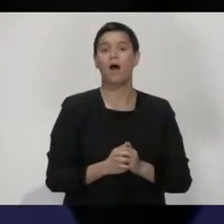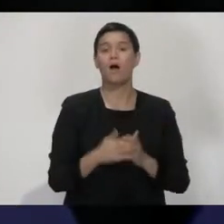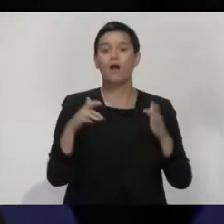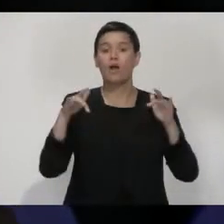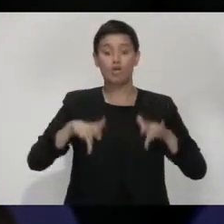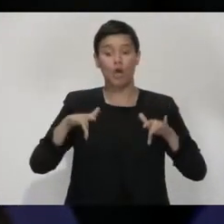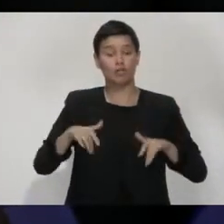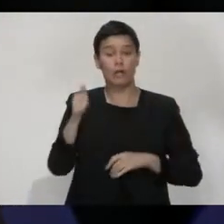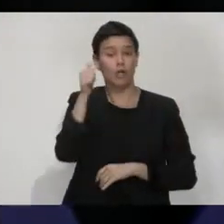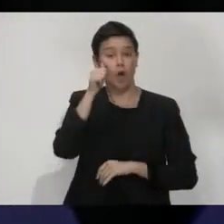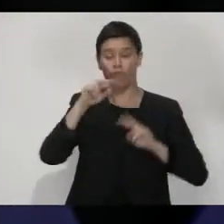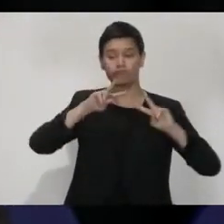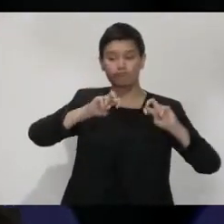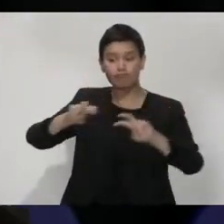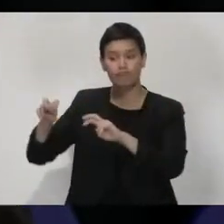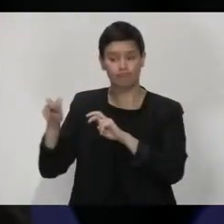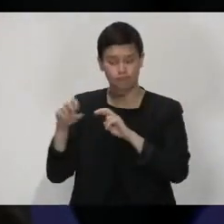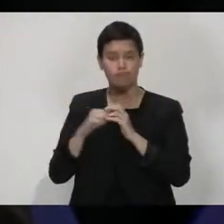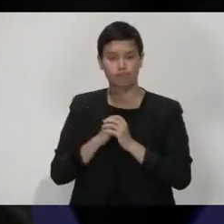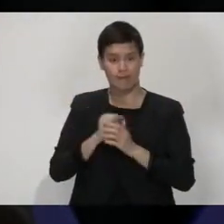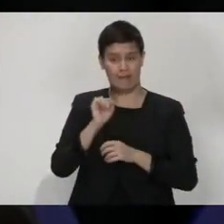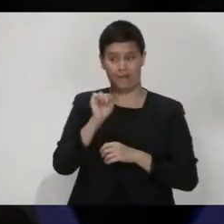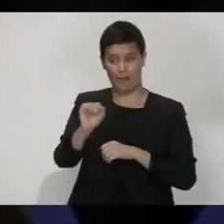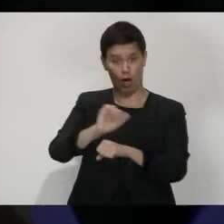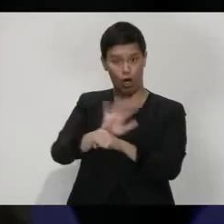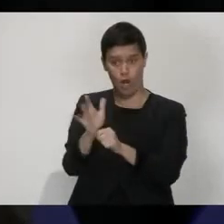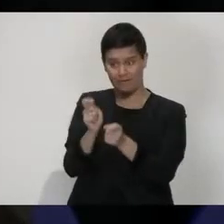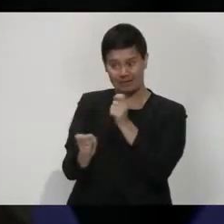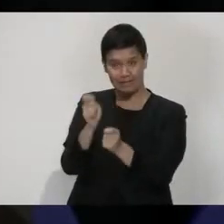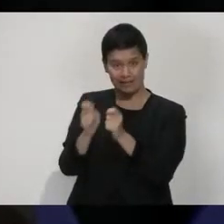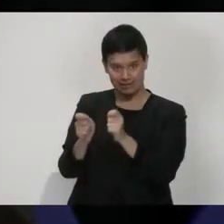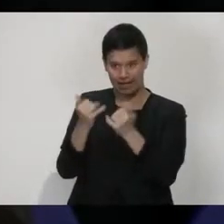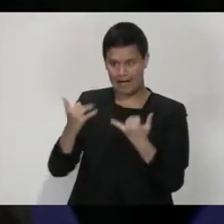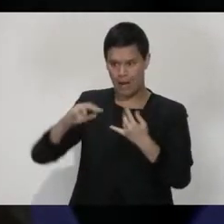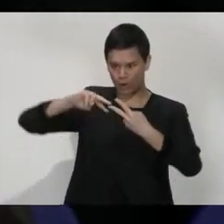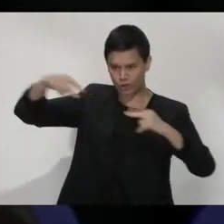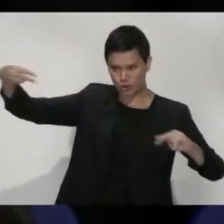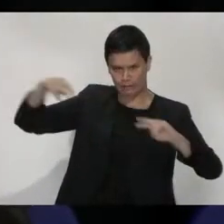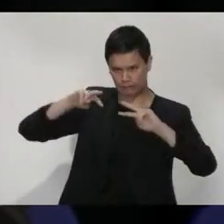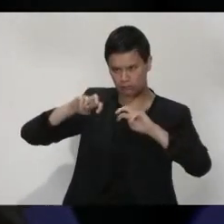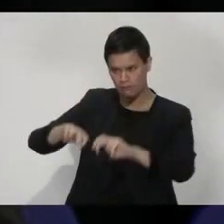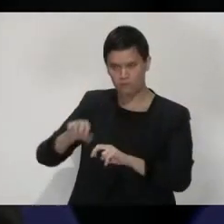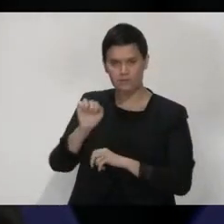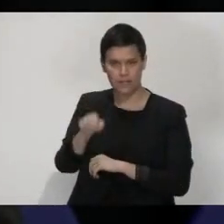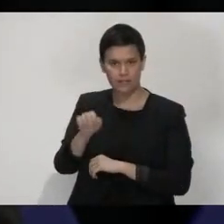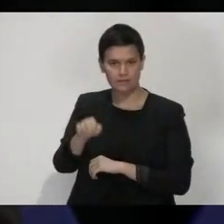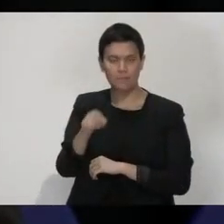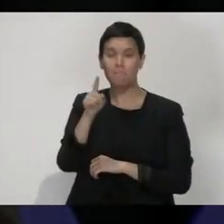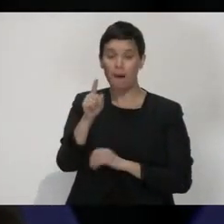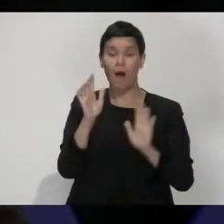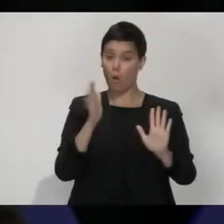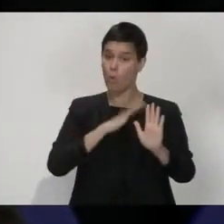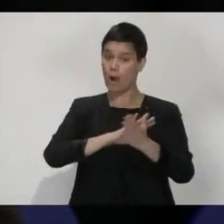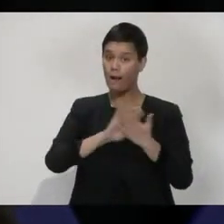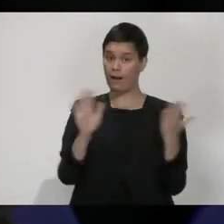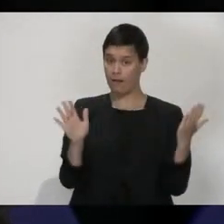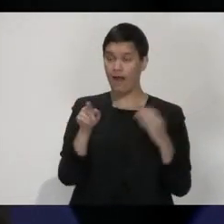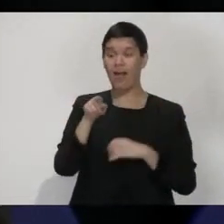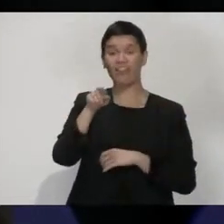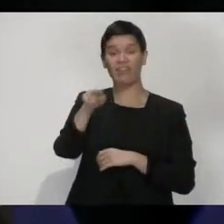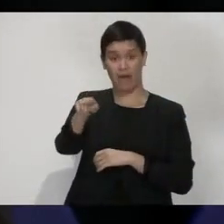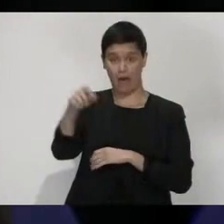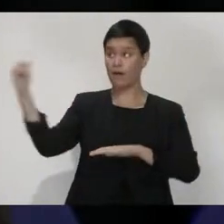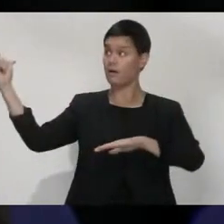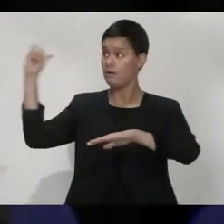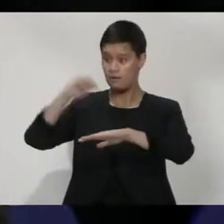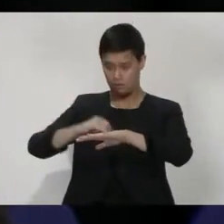as you know now, about the genomic sequencing and so on. But let's be clear, they came on a flight, they went through our systems, they've been caught at